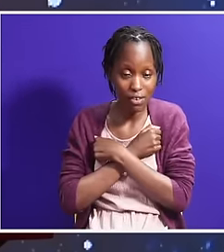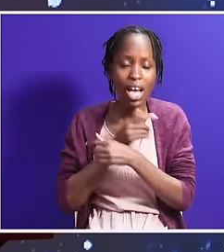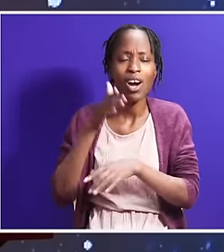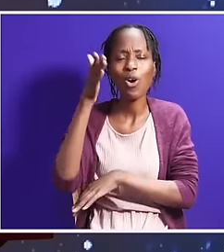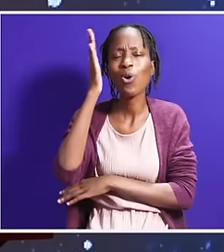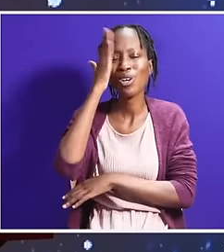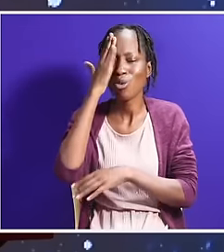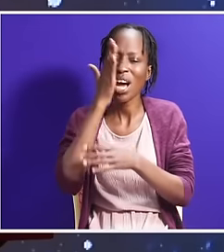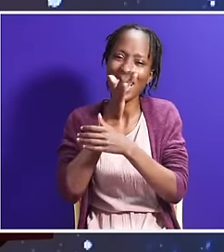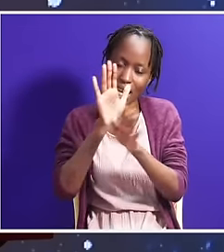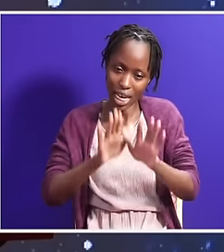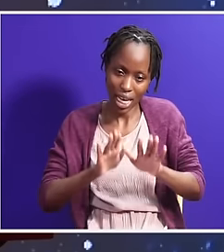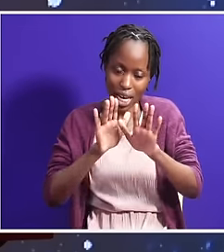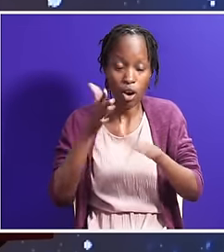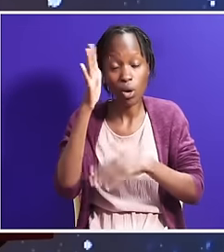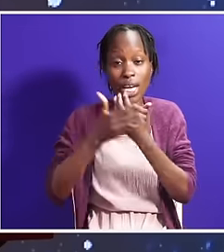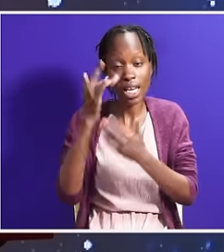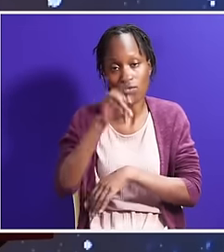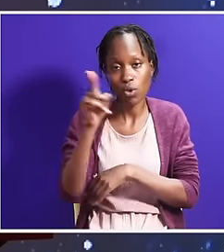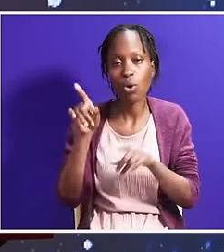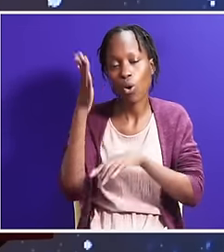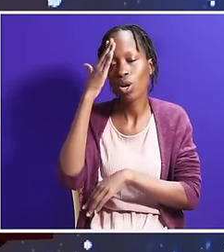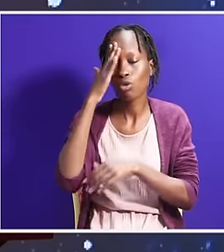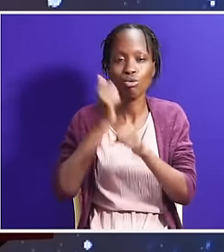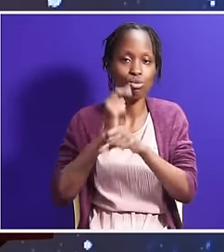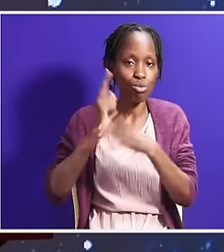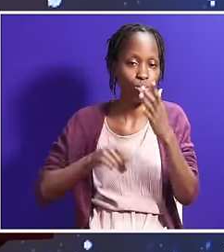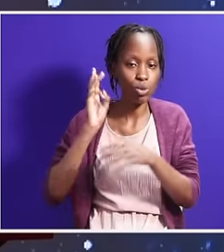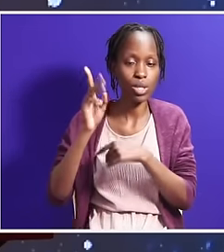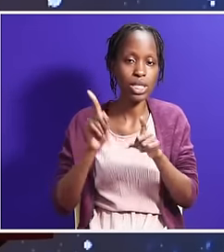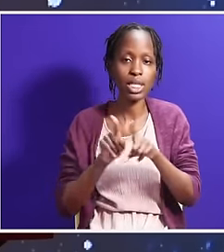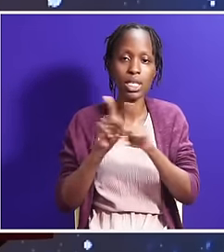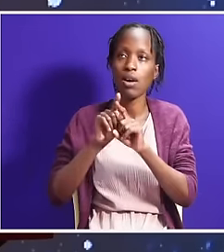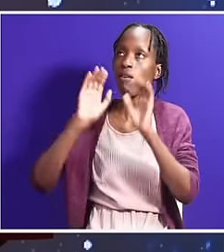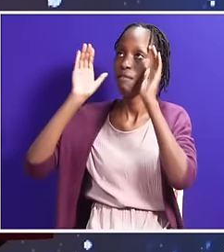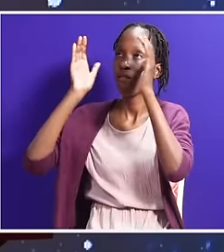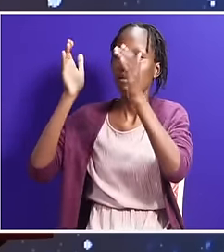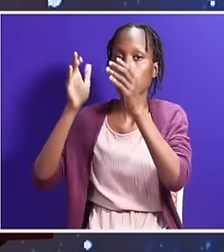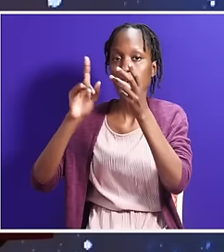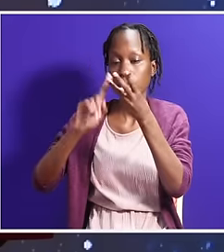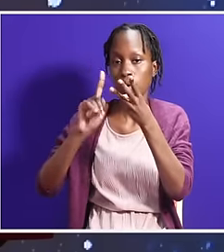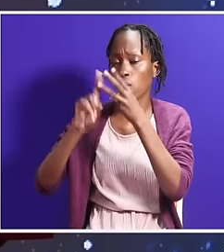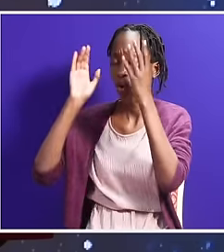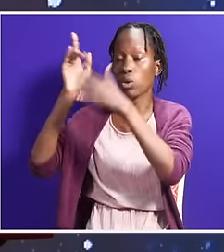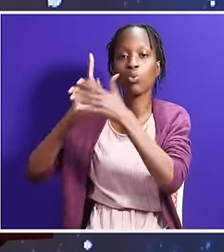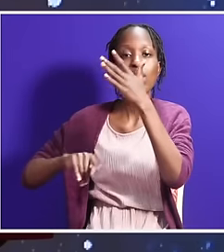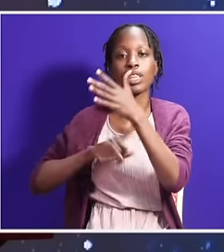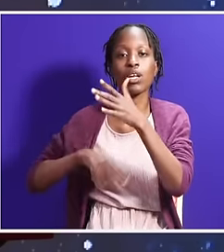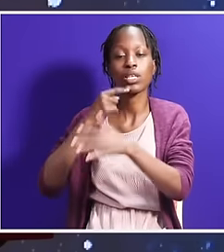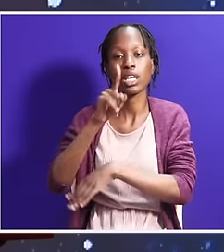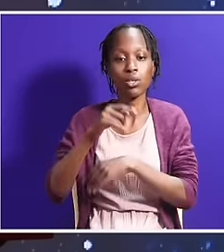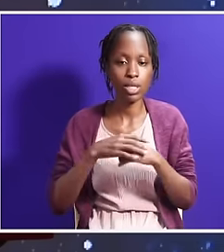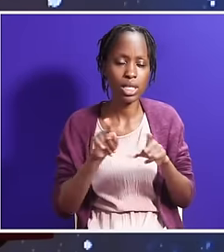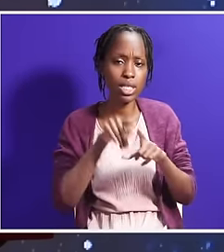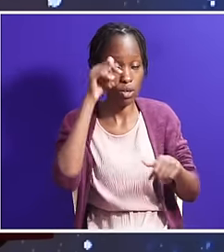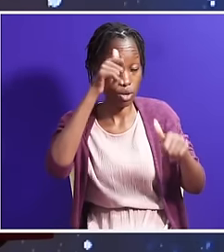cares. He knows what He's going to do. See, concentrate on the last thing that God told you. Can you